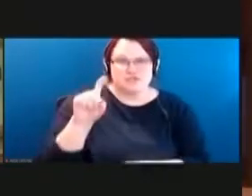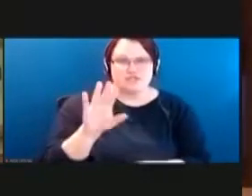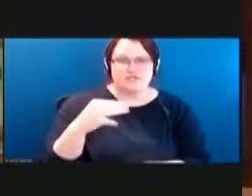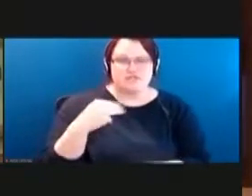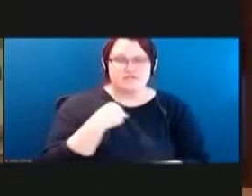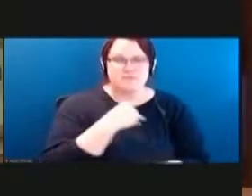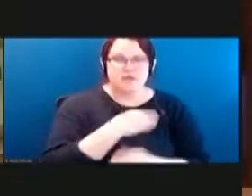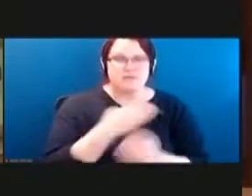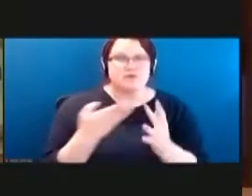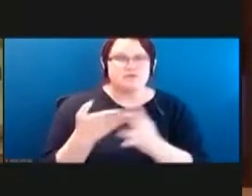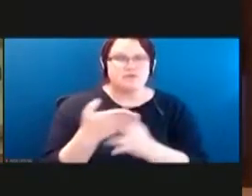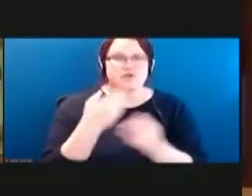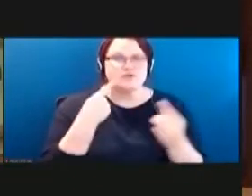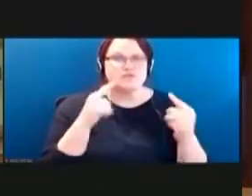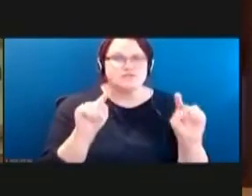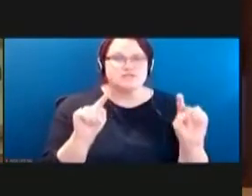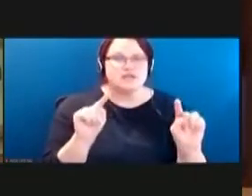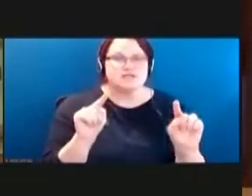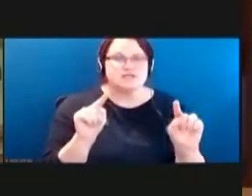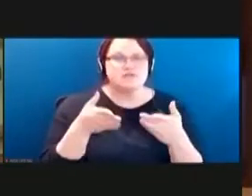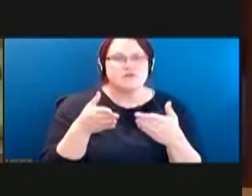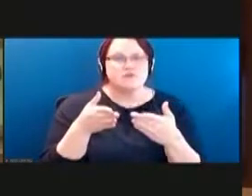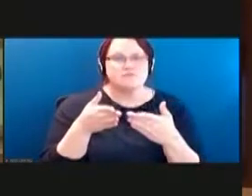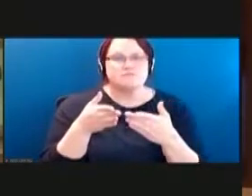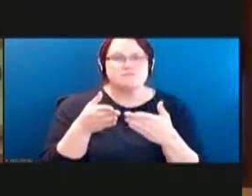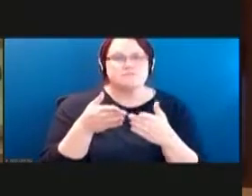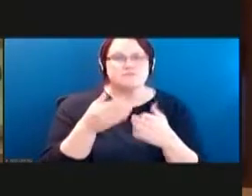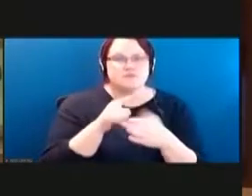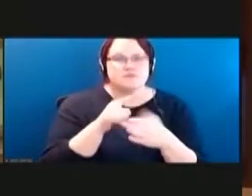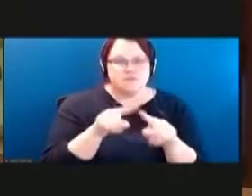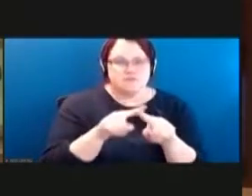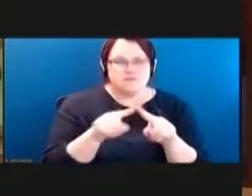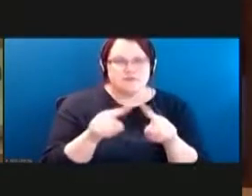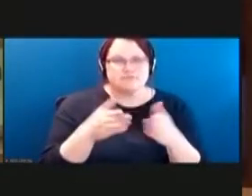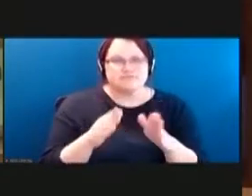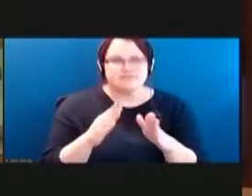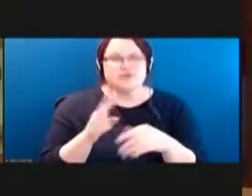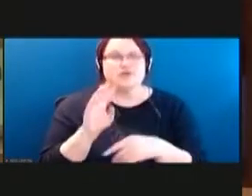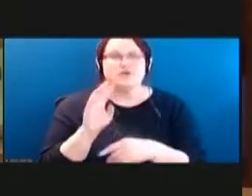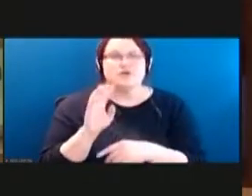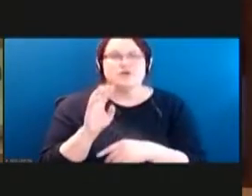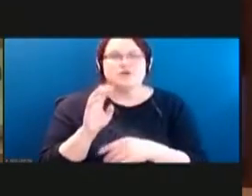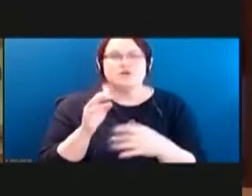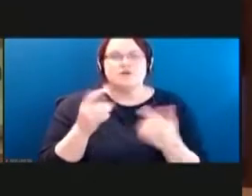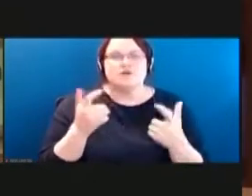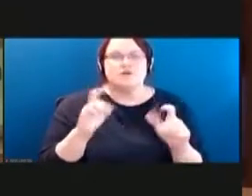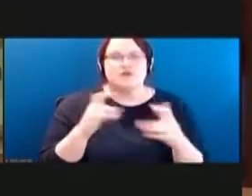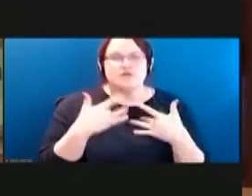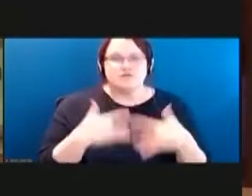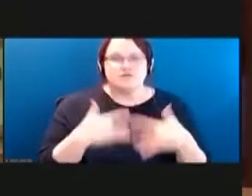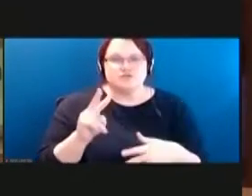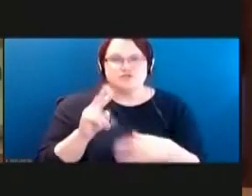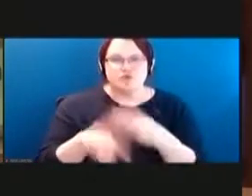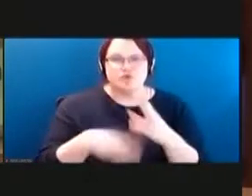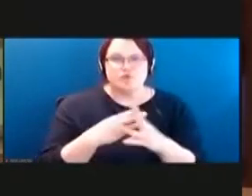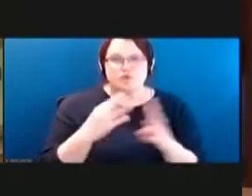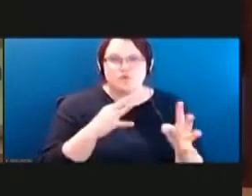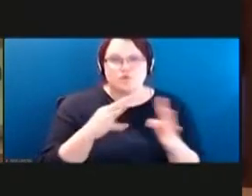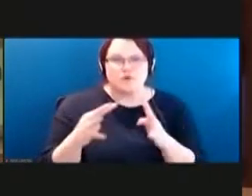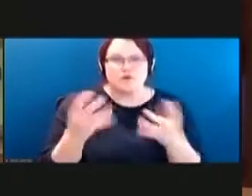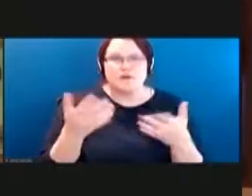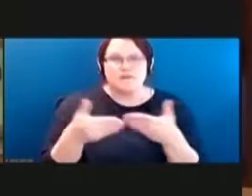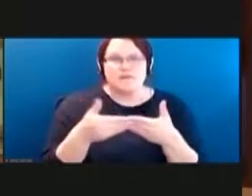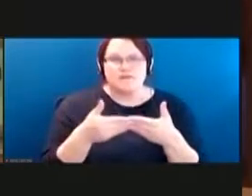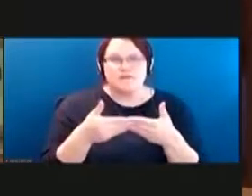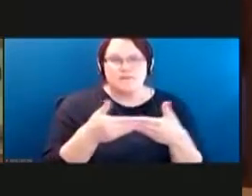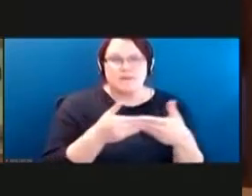through successive waves of immigration, the Great Depression, 2 world wars, and the baby boom, and the middle-class exodus to the